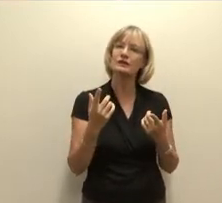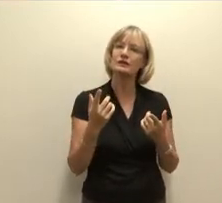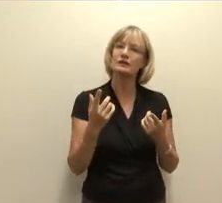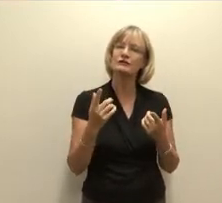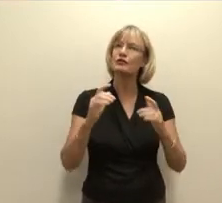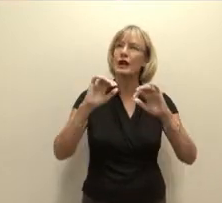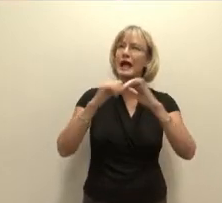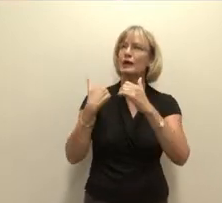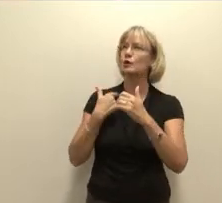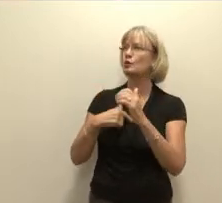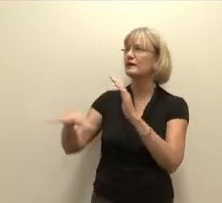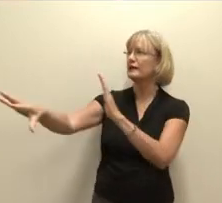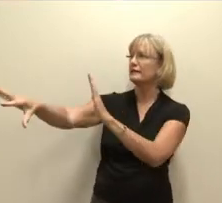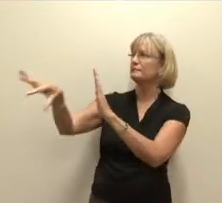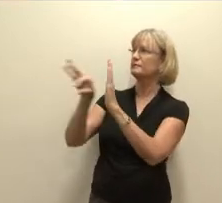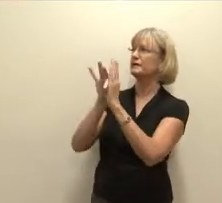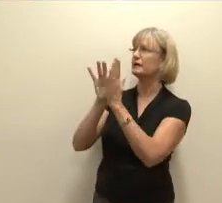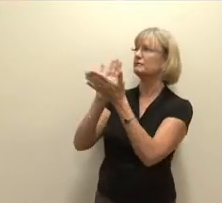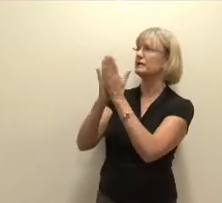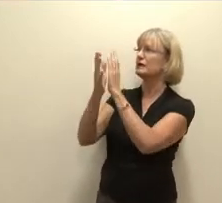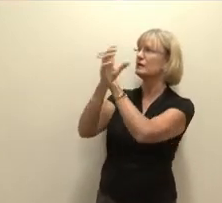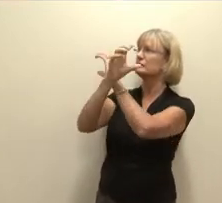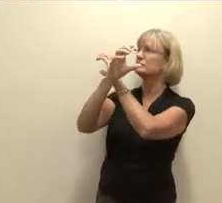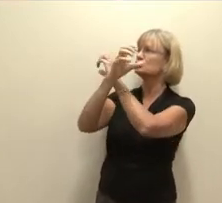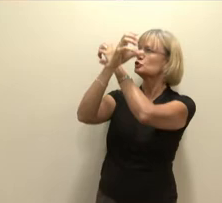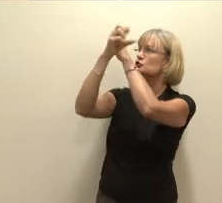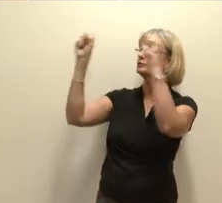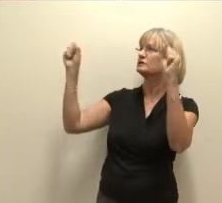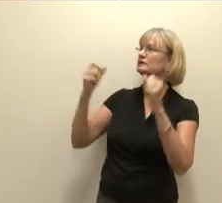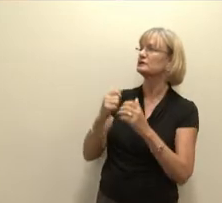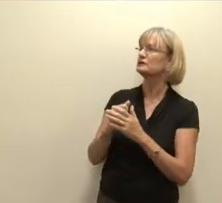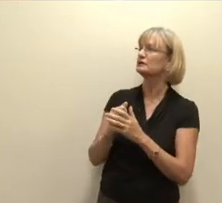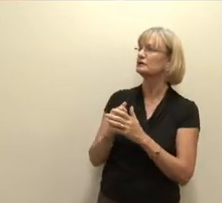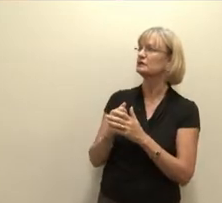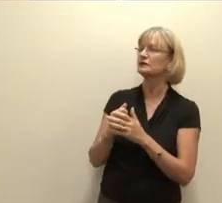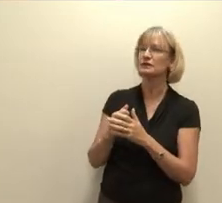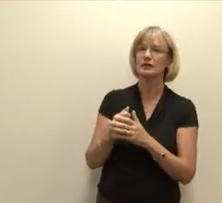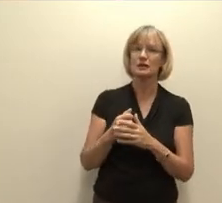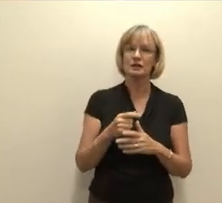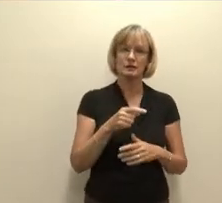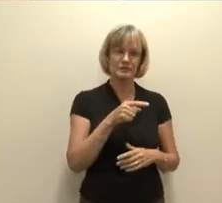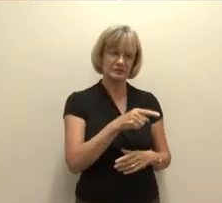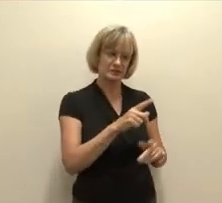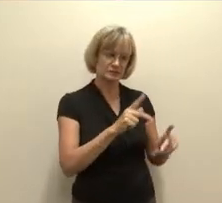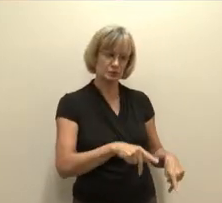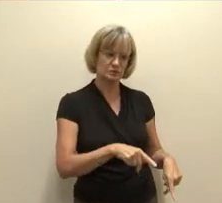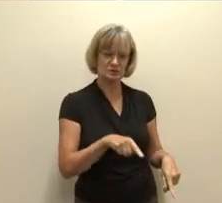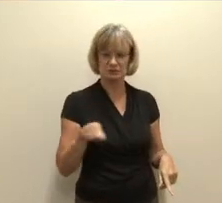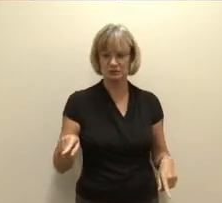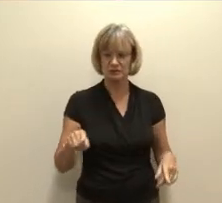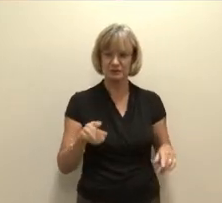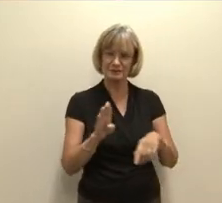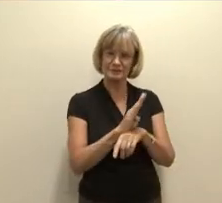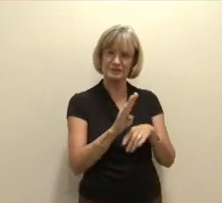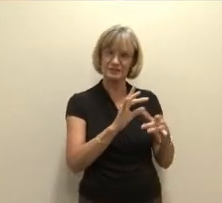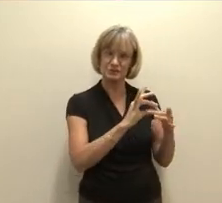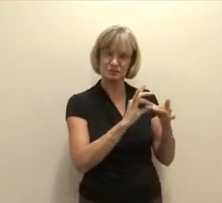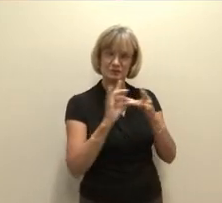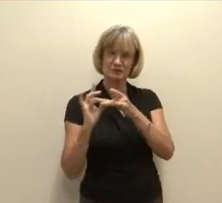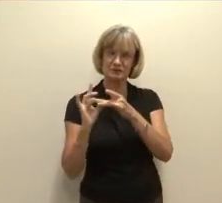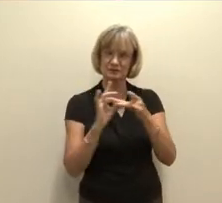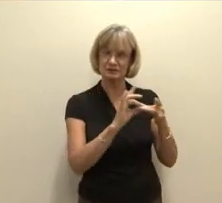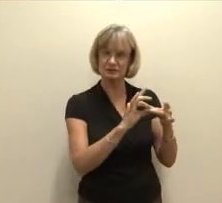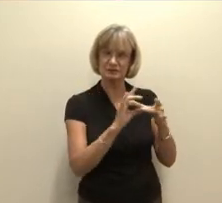decision to choose someone as a leader. But when you have business dealings in terms of representing